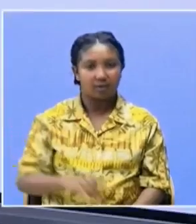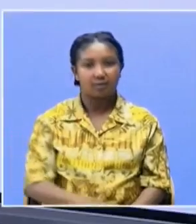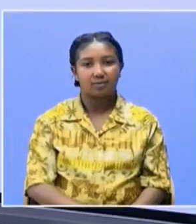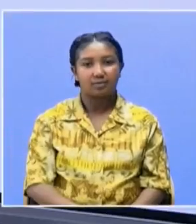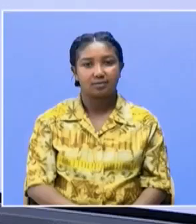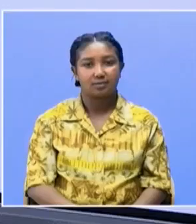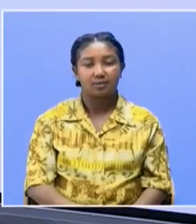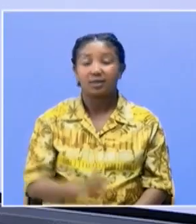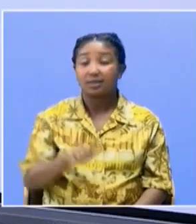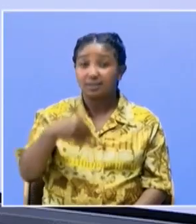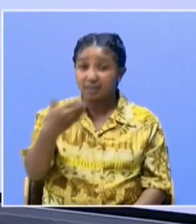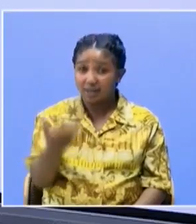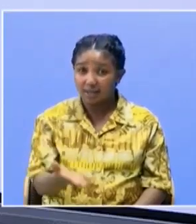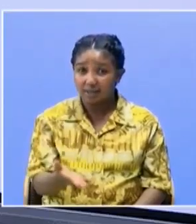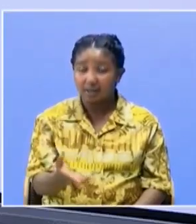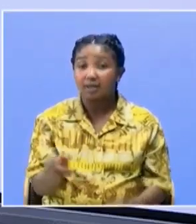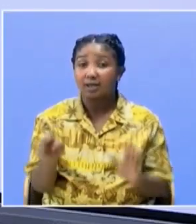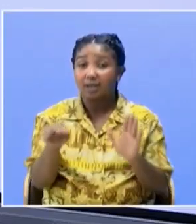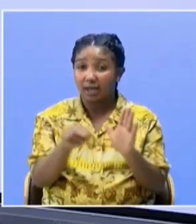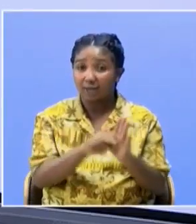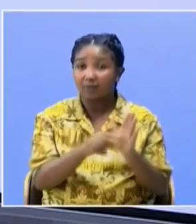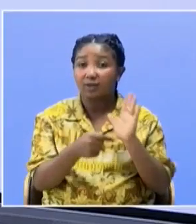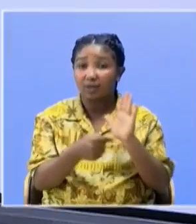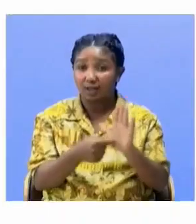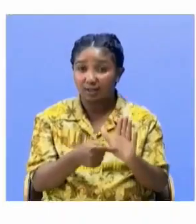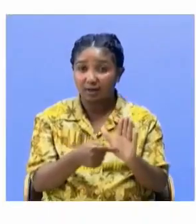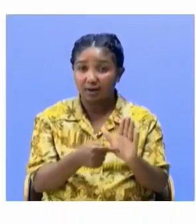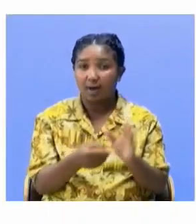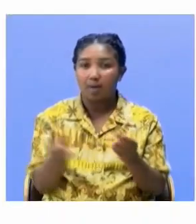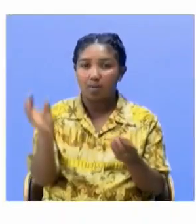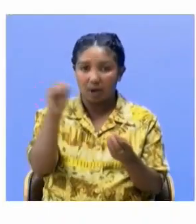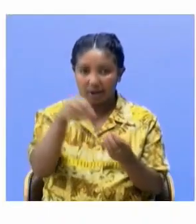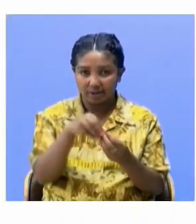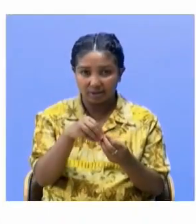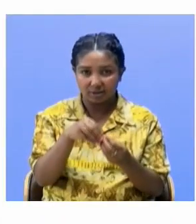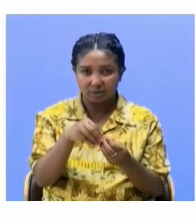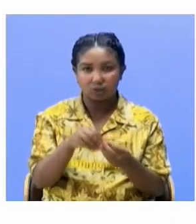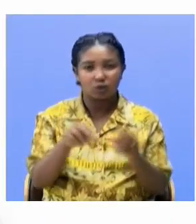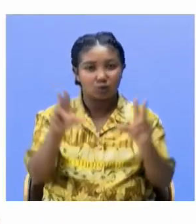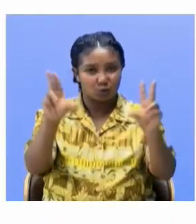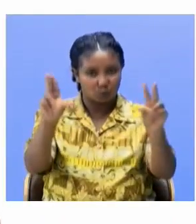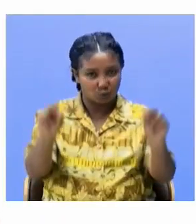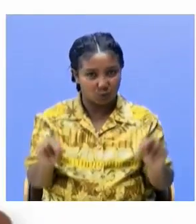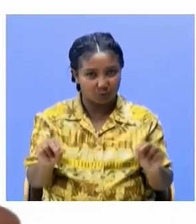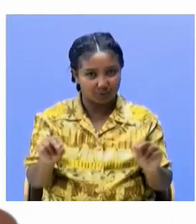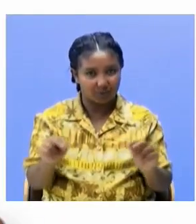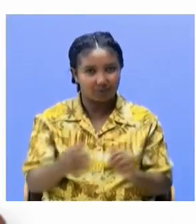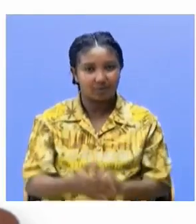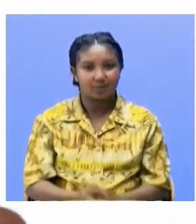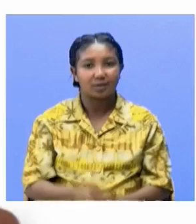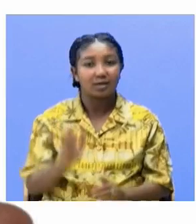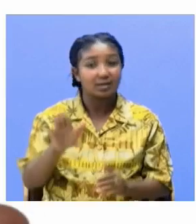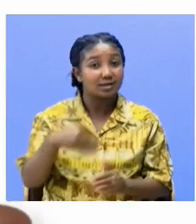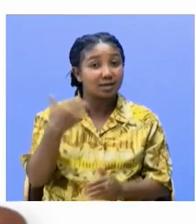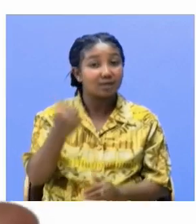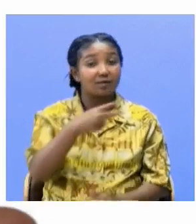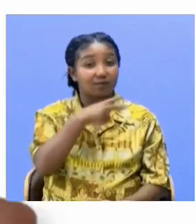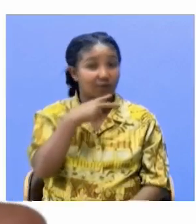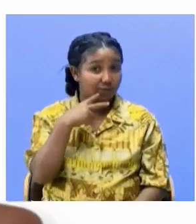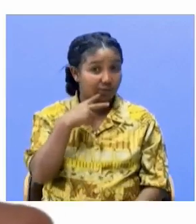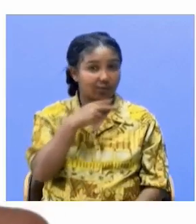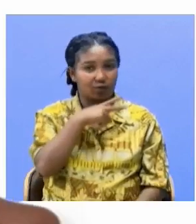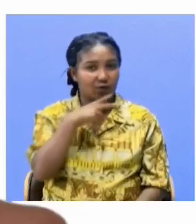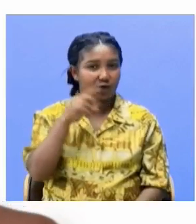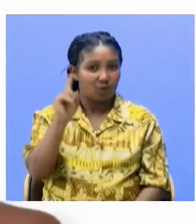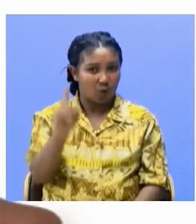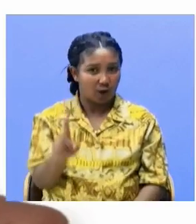yes, then the negative indicator word plus not, then the verb is verb